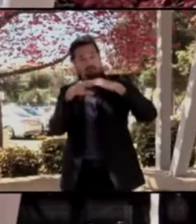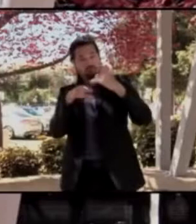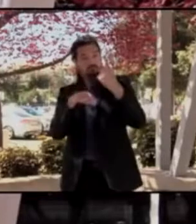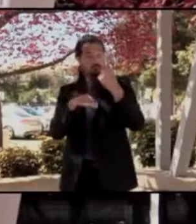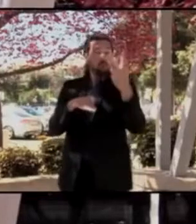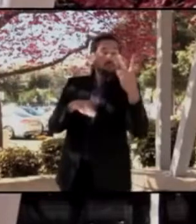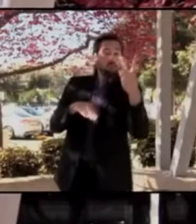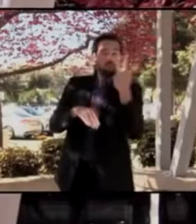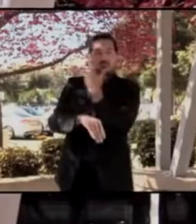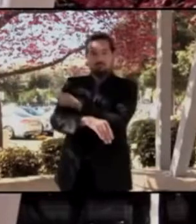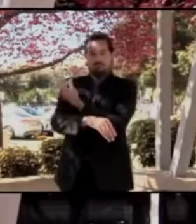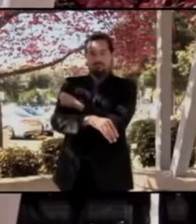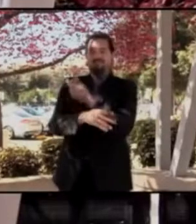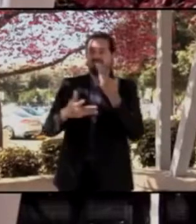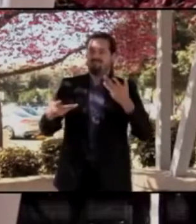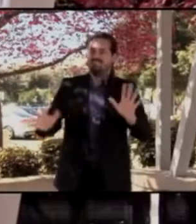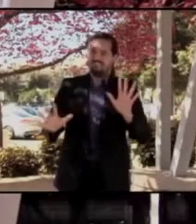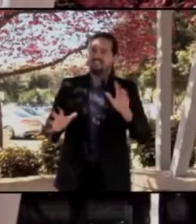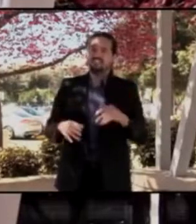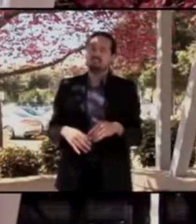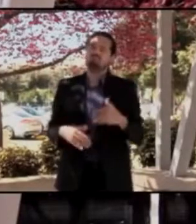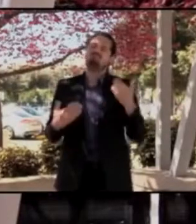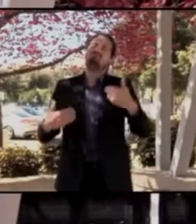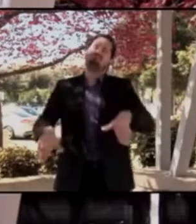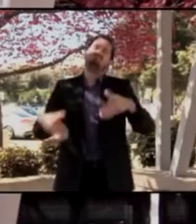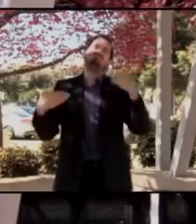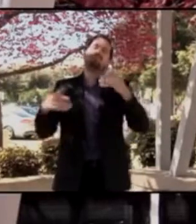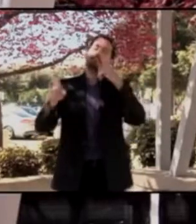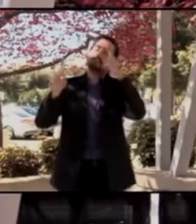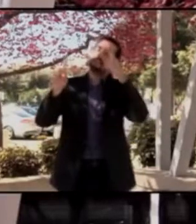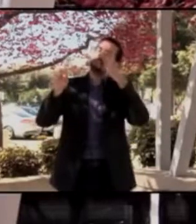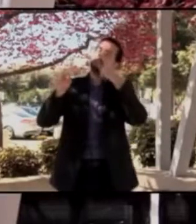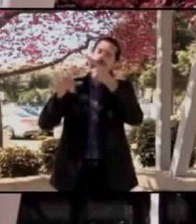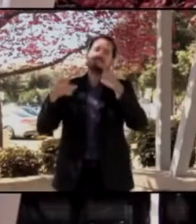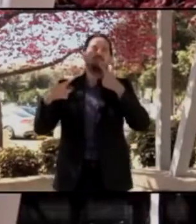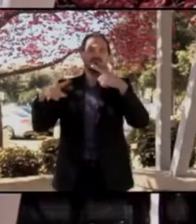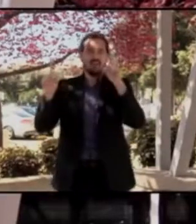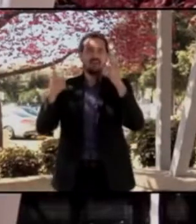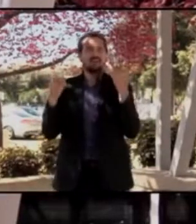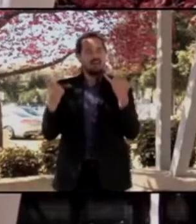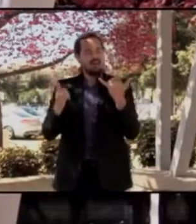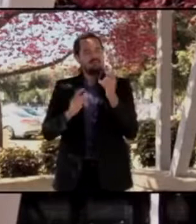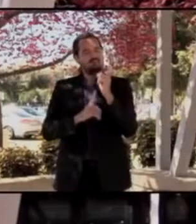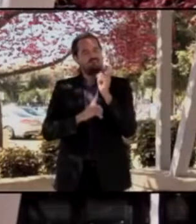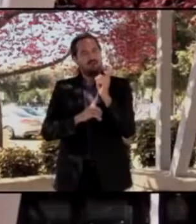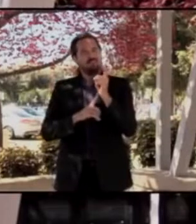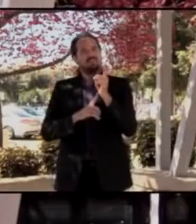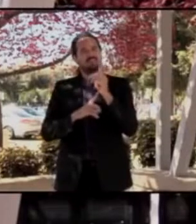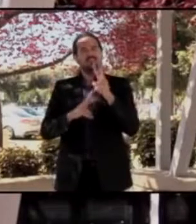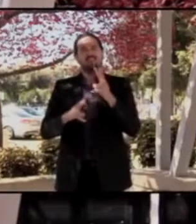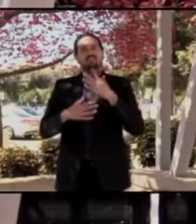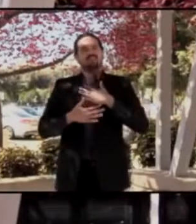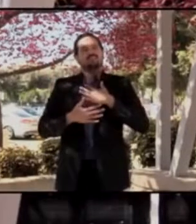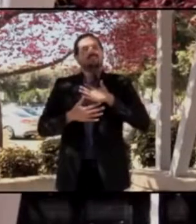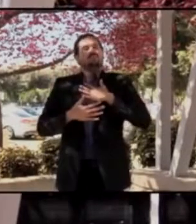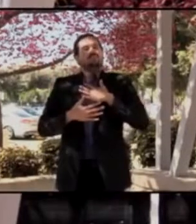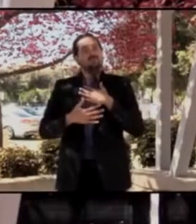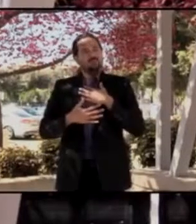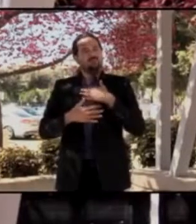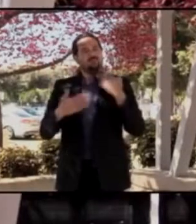phenomenal. And we need to take a moment and take a deep breath and really celebrate. This is a really big